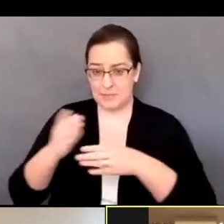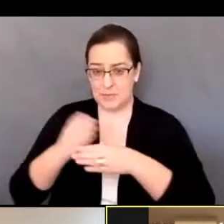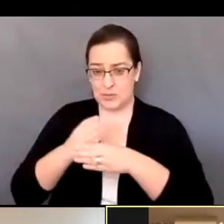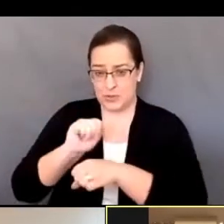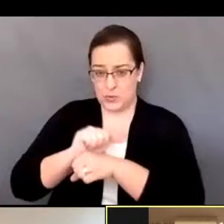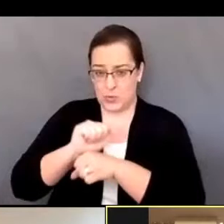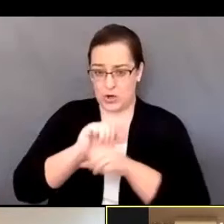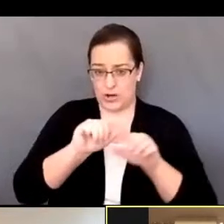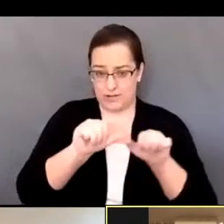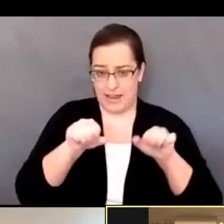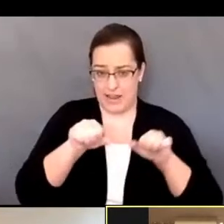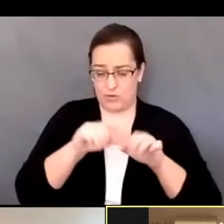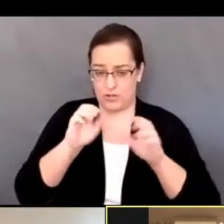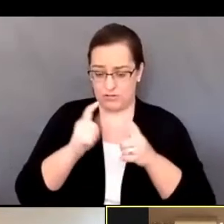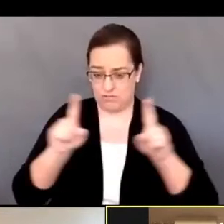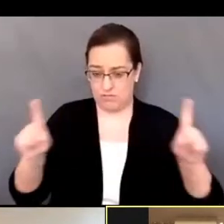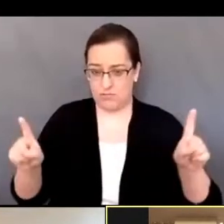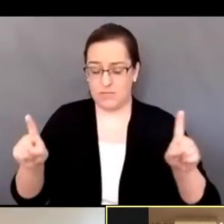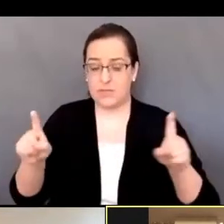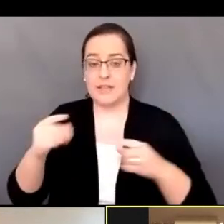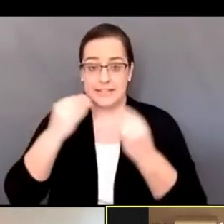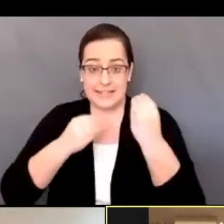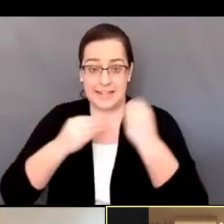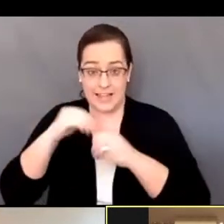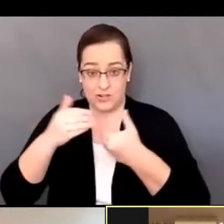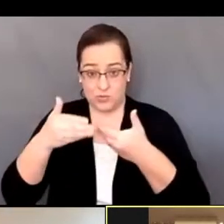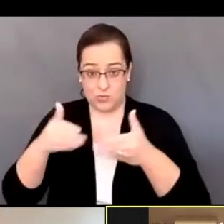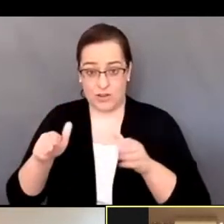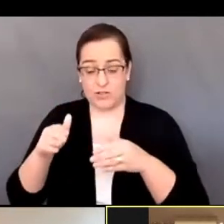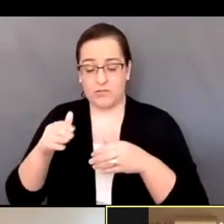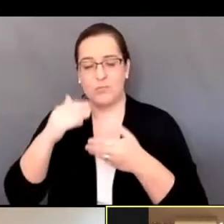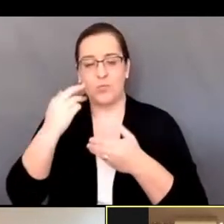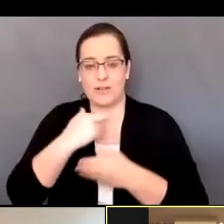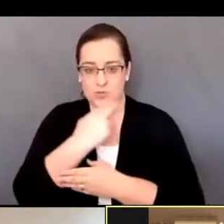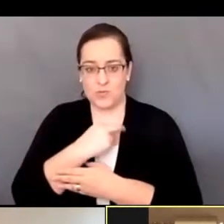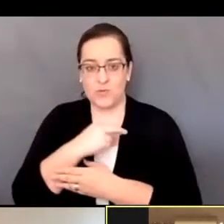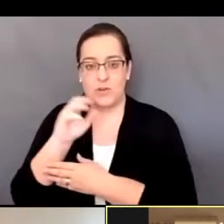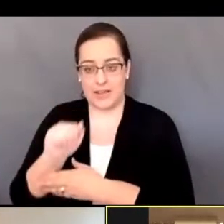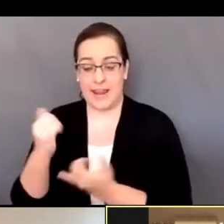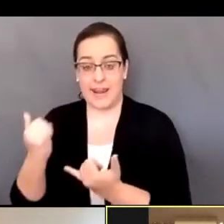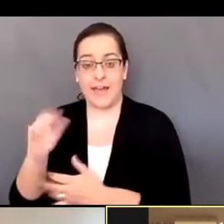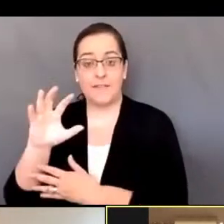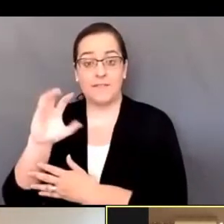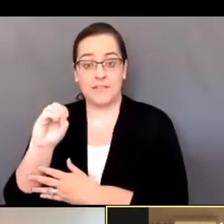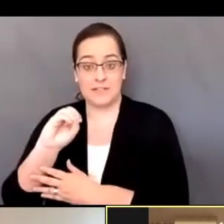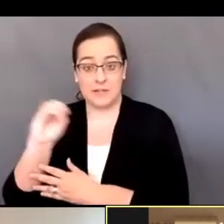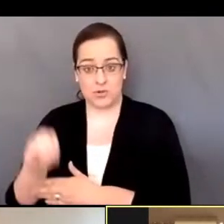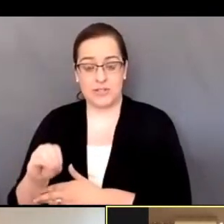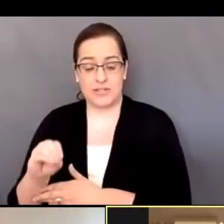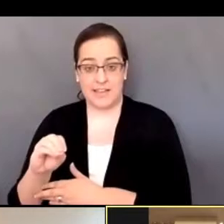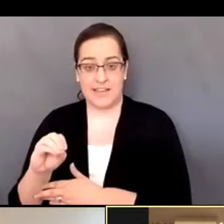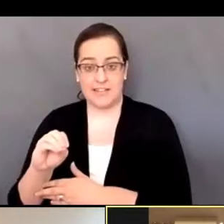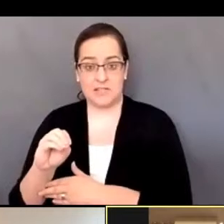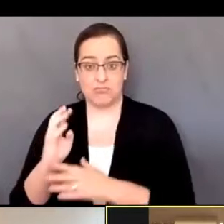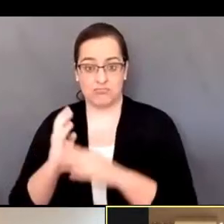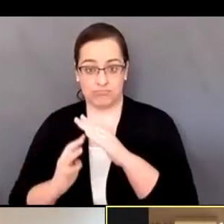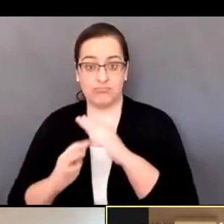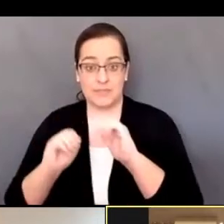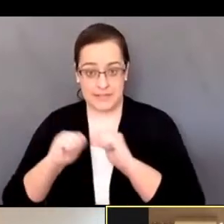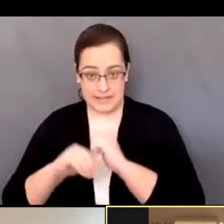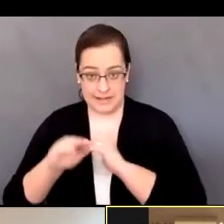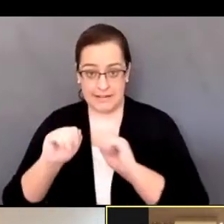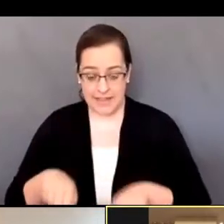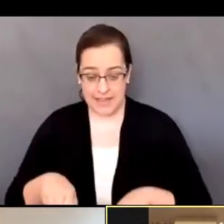workstations. Dine-in restaurants can move from 25% of occupancy to 50% of occupancy. Bars, bowling alleys, bingo halls,